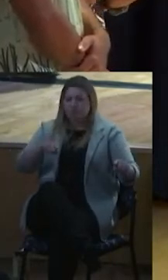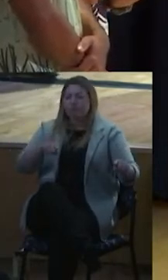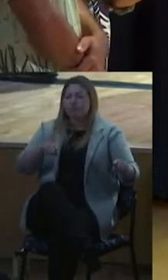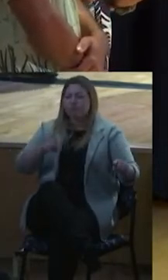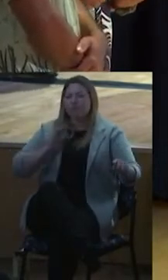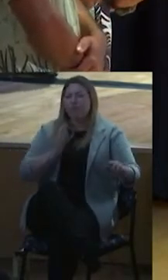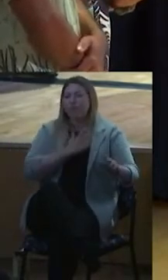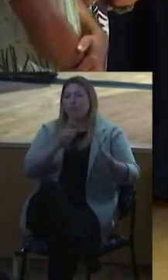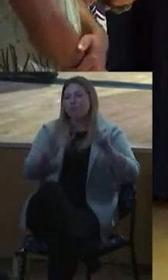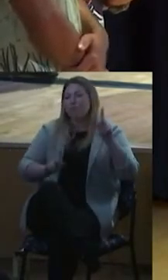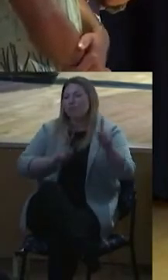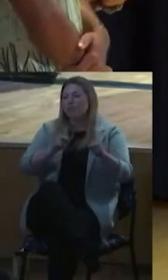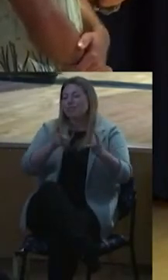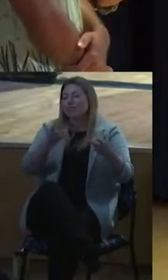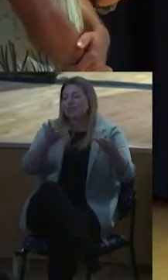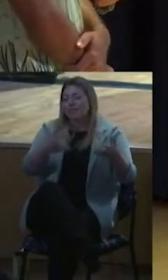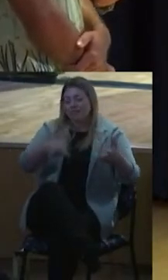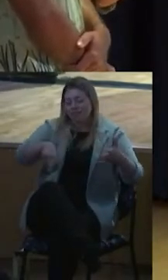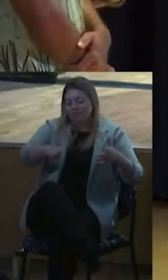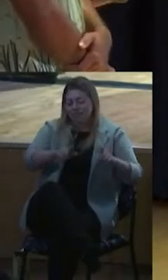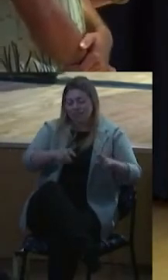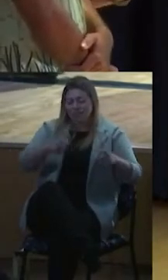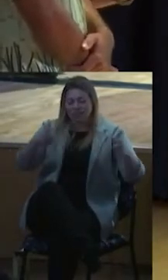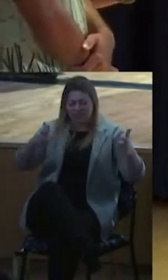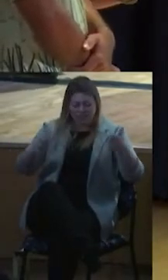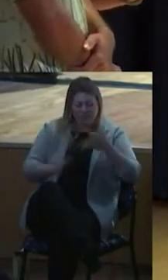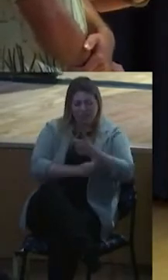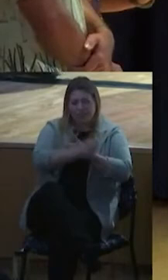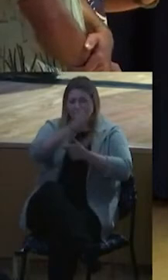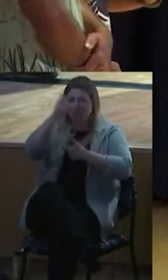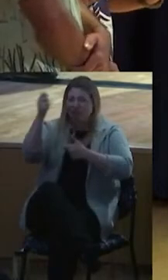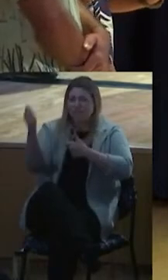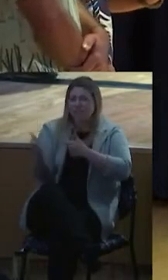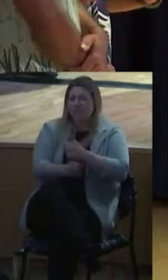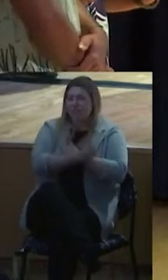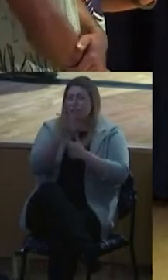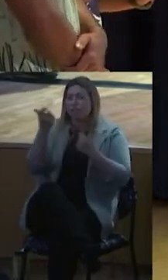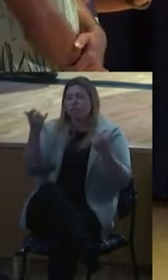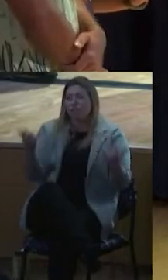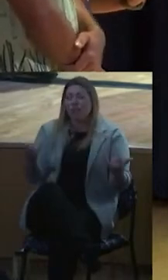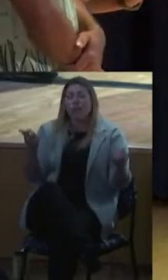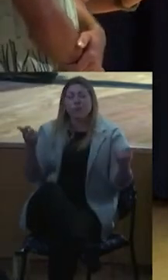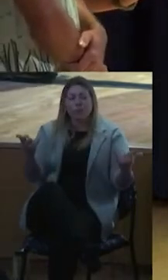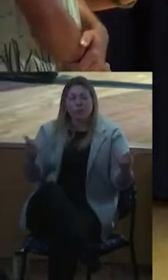our people are in great, great danger now.